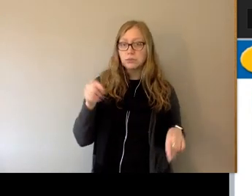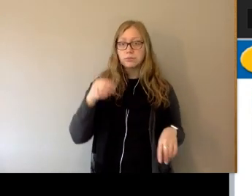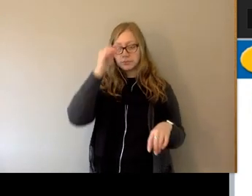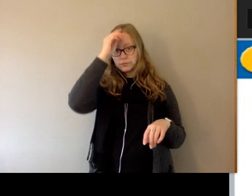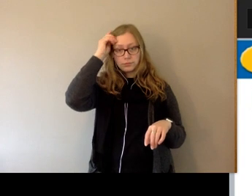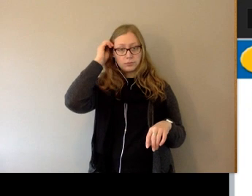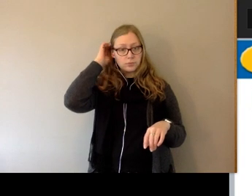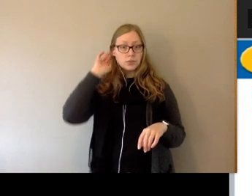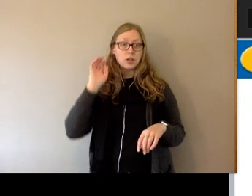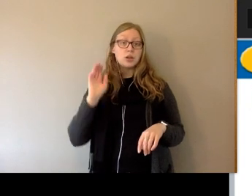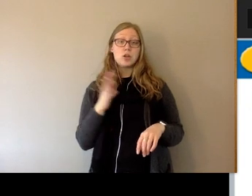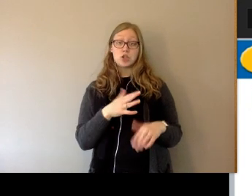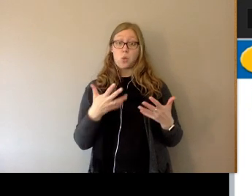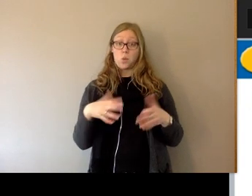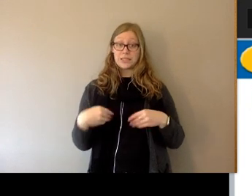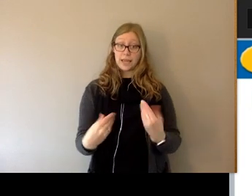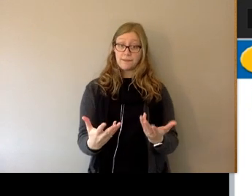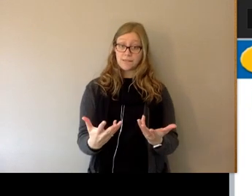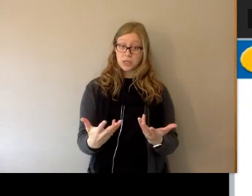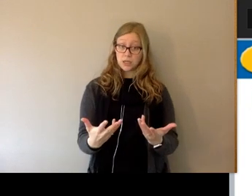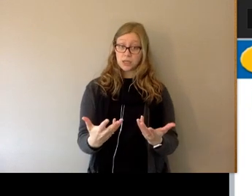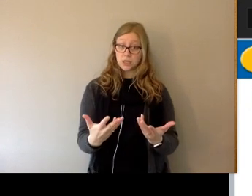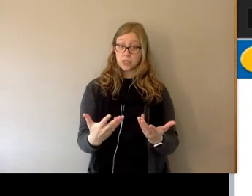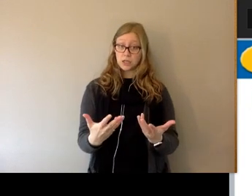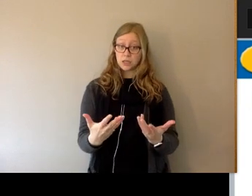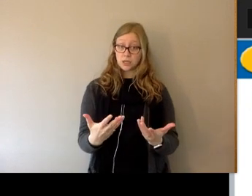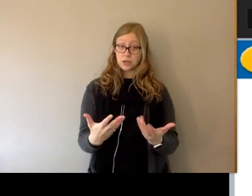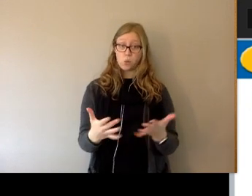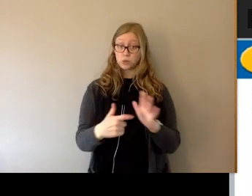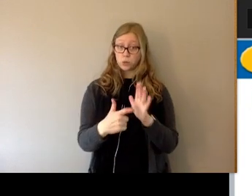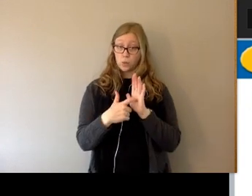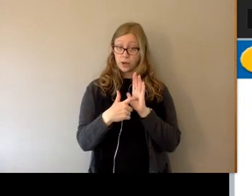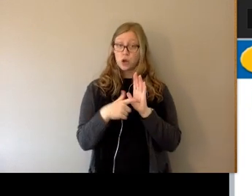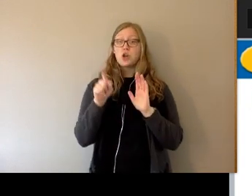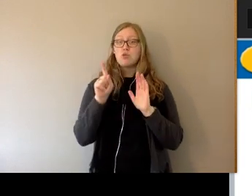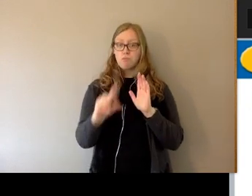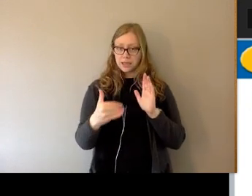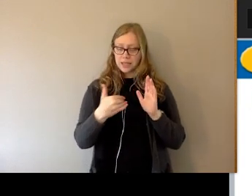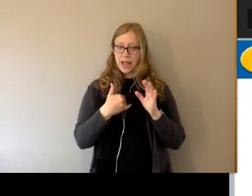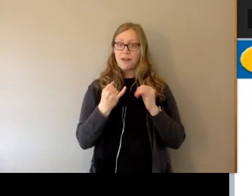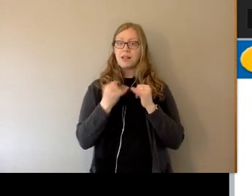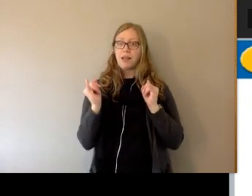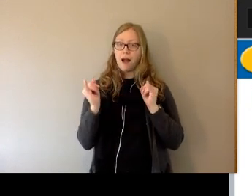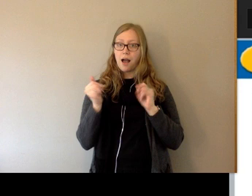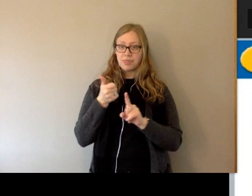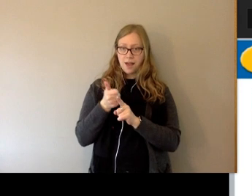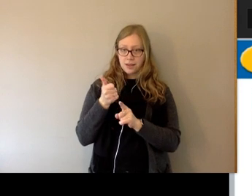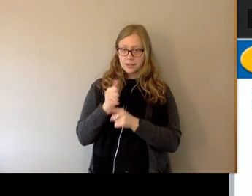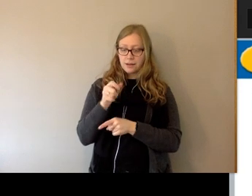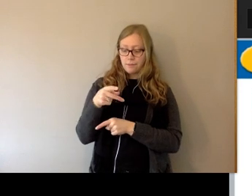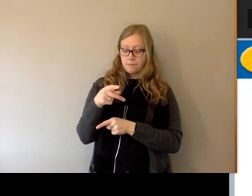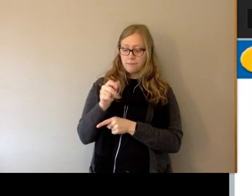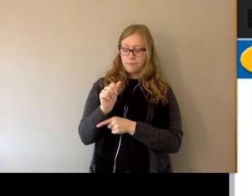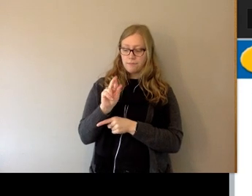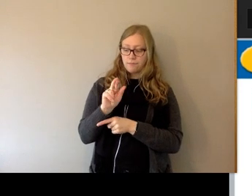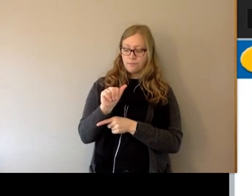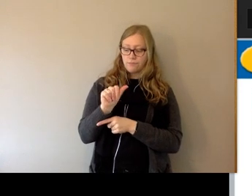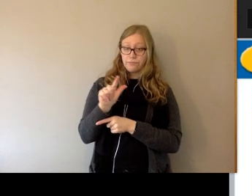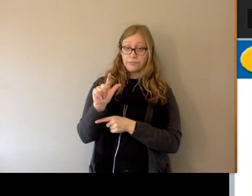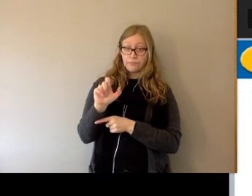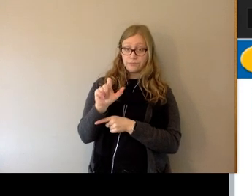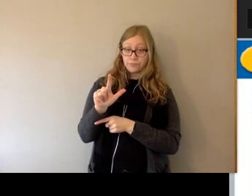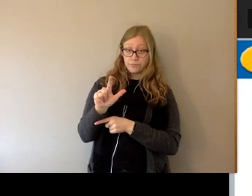the given is that you have to have a line like this that is parallel to one of the sides of the triangle,